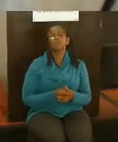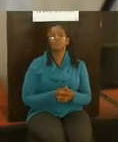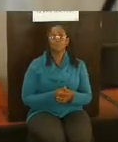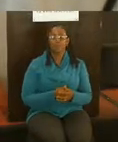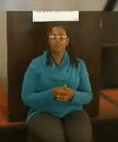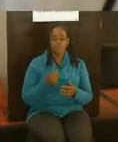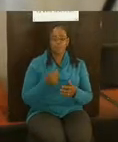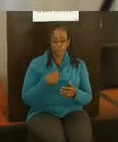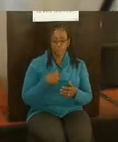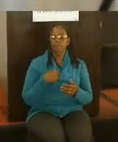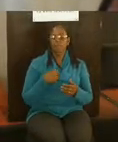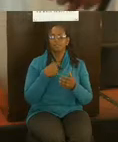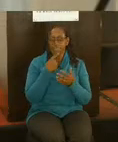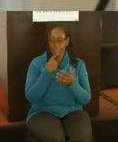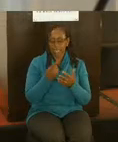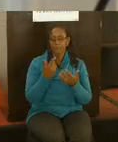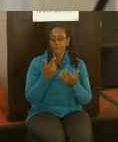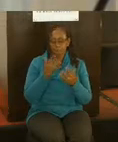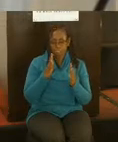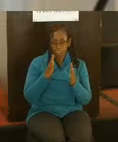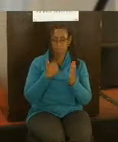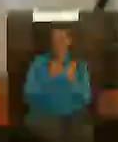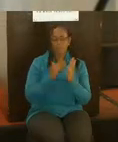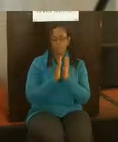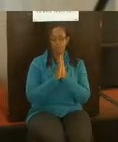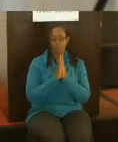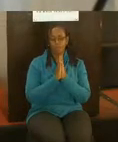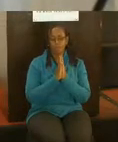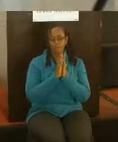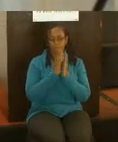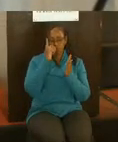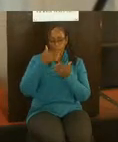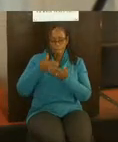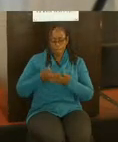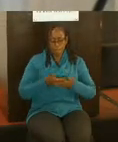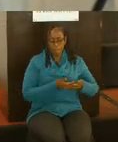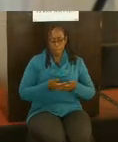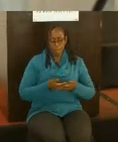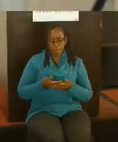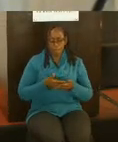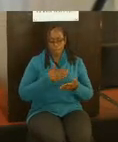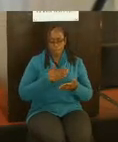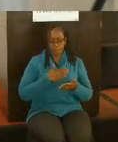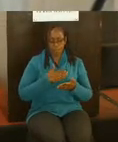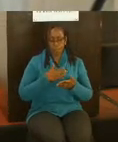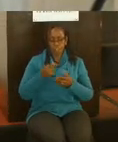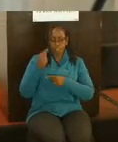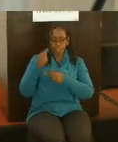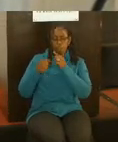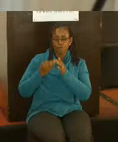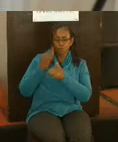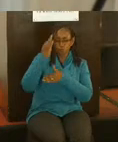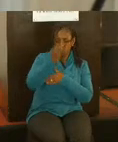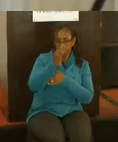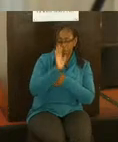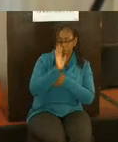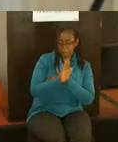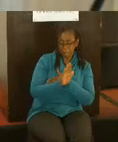said I'm praying for my birthday future Generations